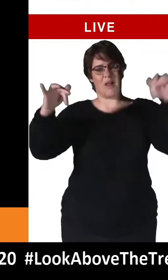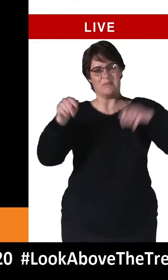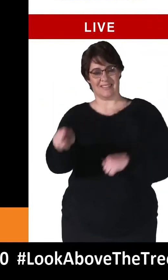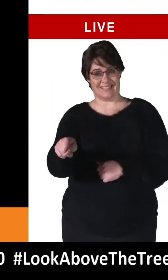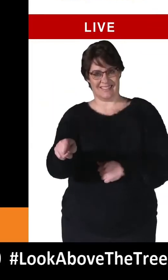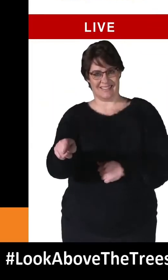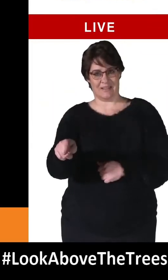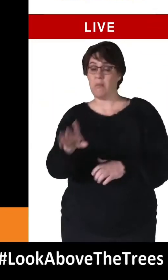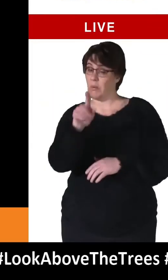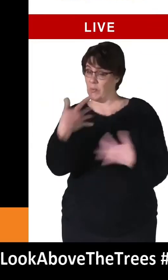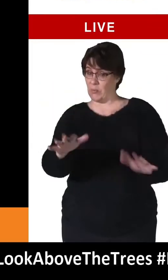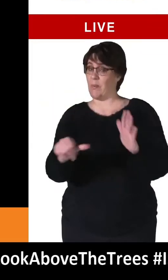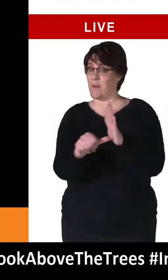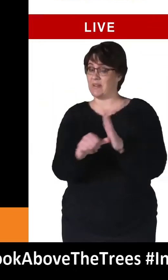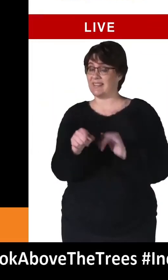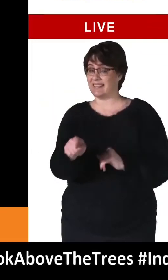parliaments, and this is really important.